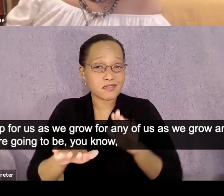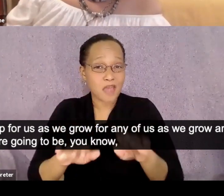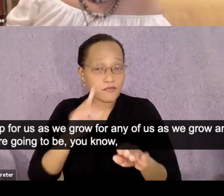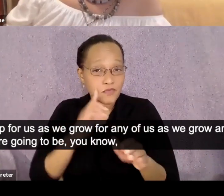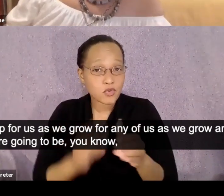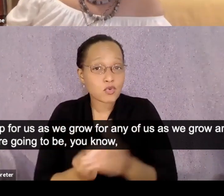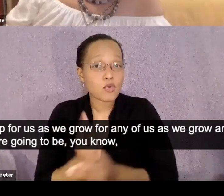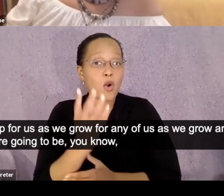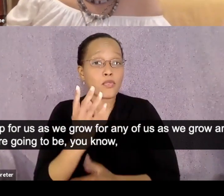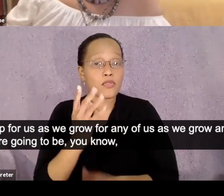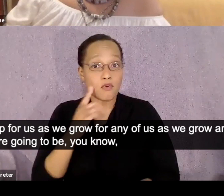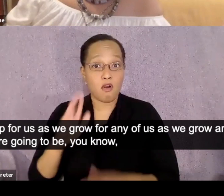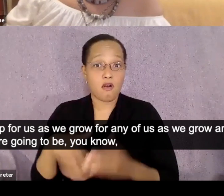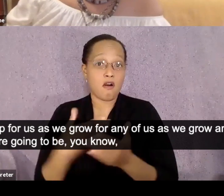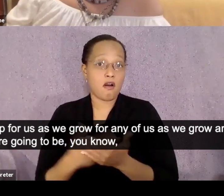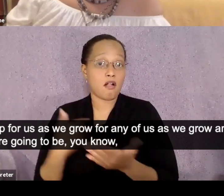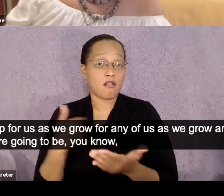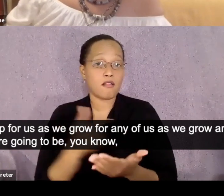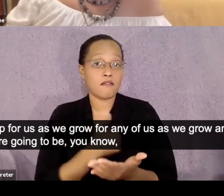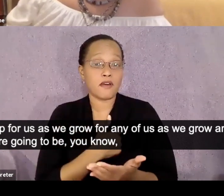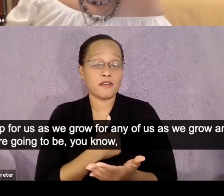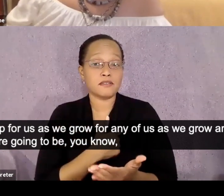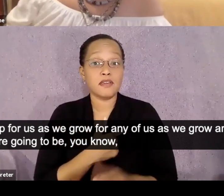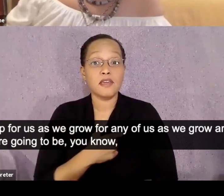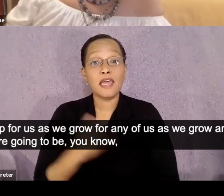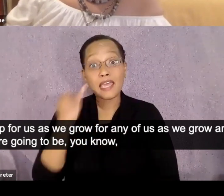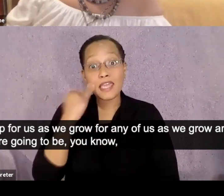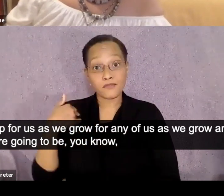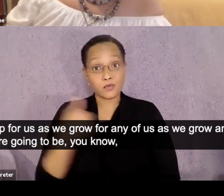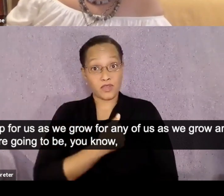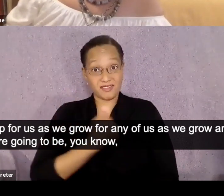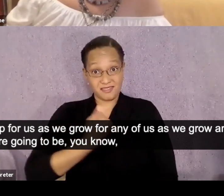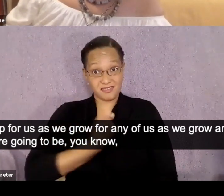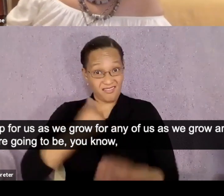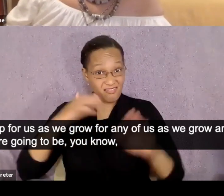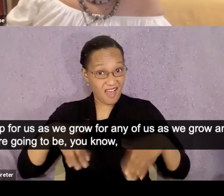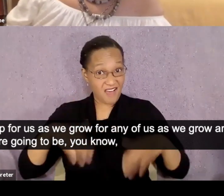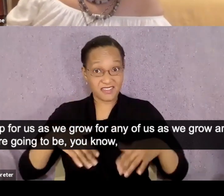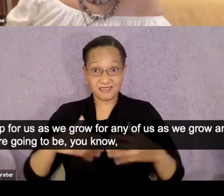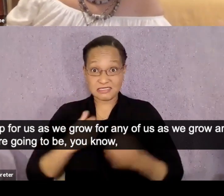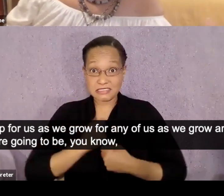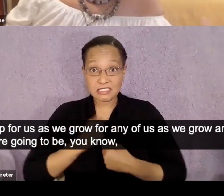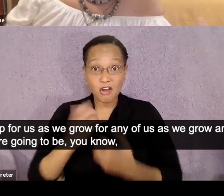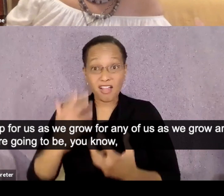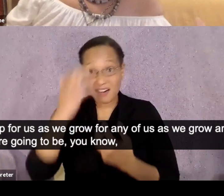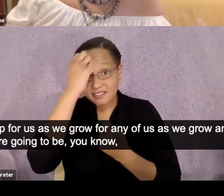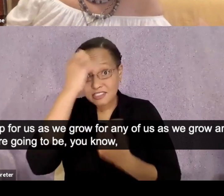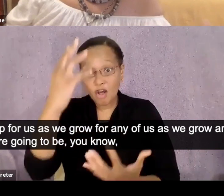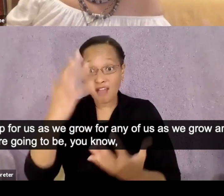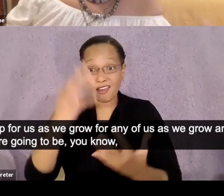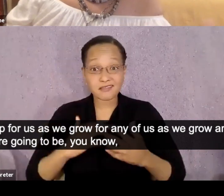we grow, and to the extent that we haven't done our own work, like those are going to be, you know,